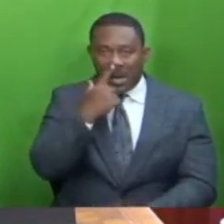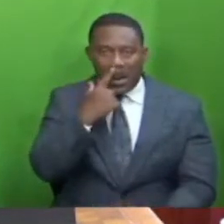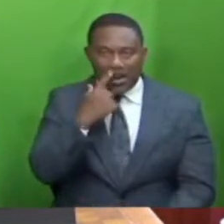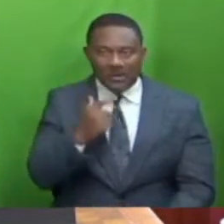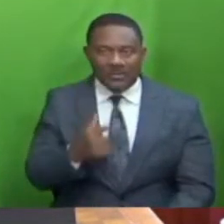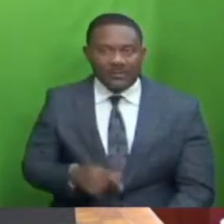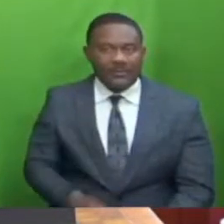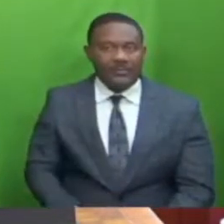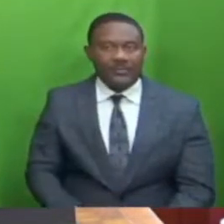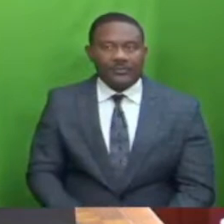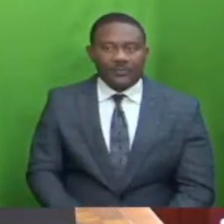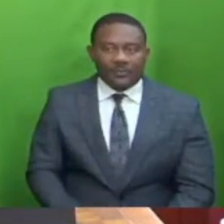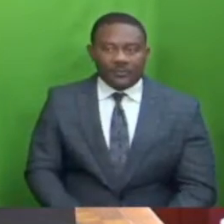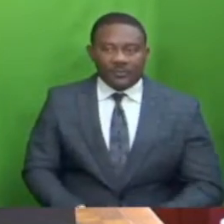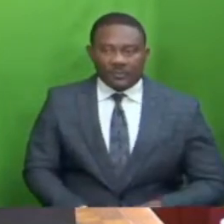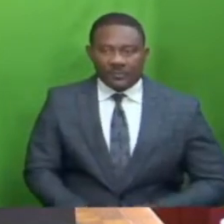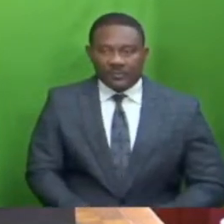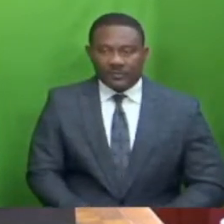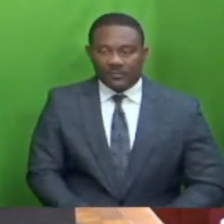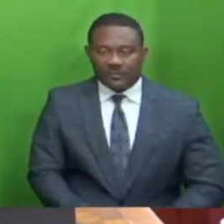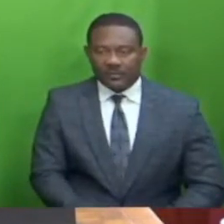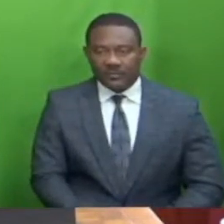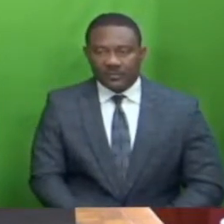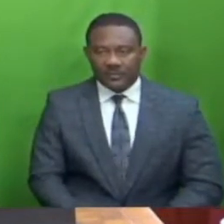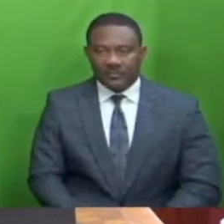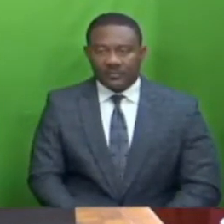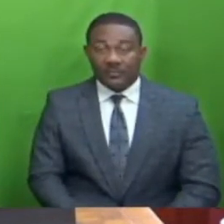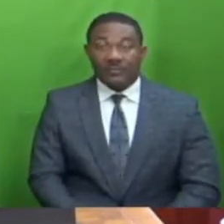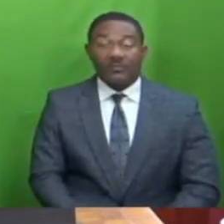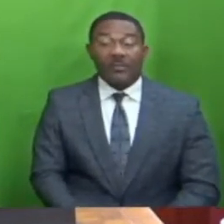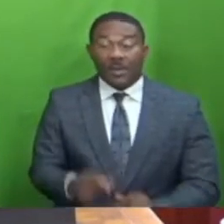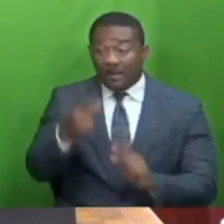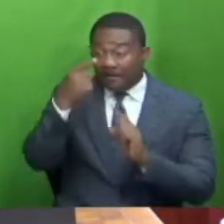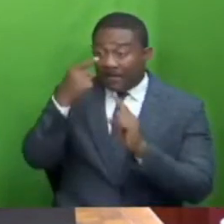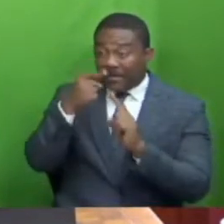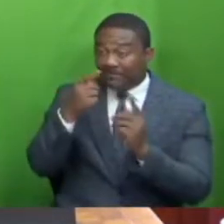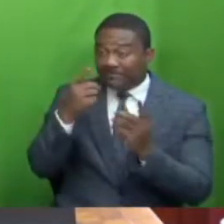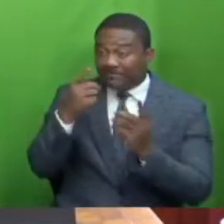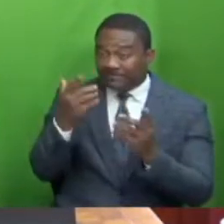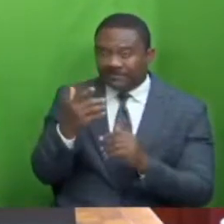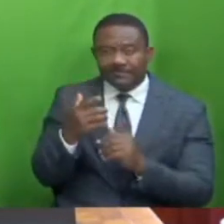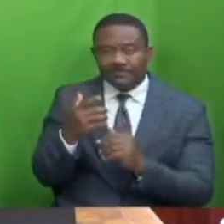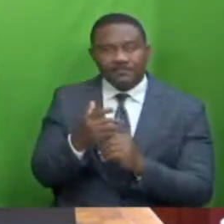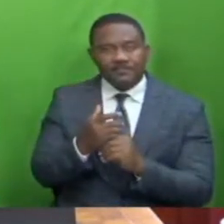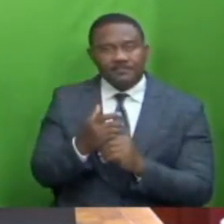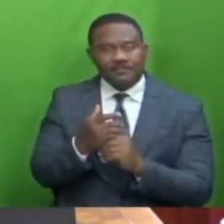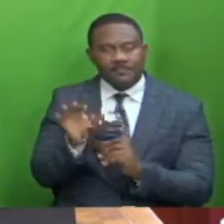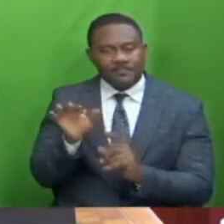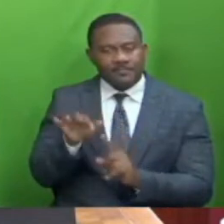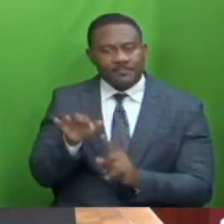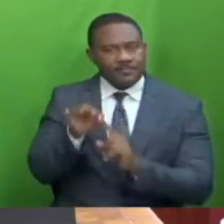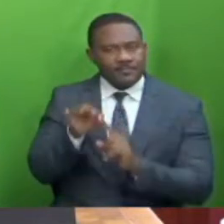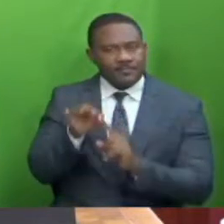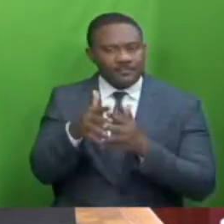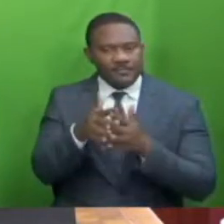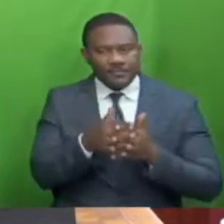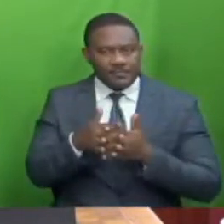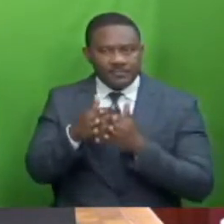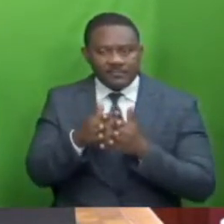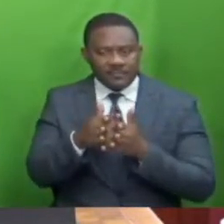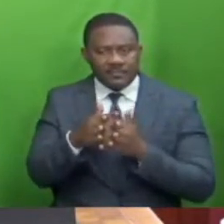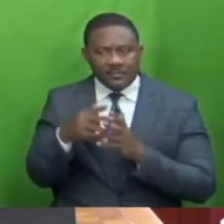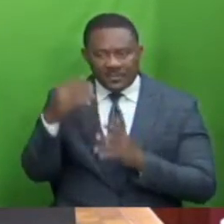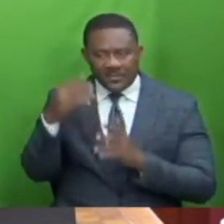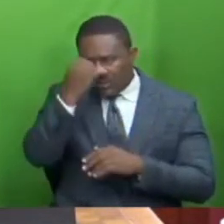projected slowdown reflects synchronous policy tightening around the globe, especially in the United States, Euro areas, the